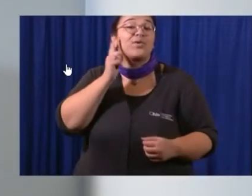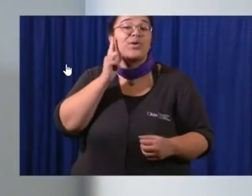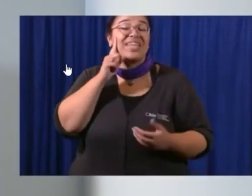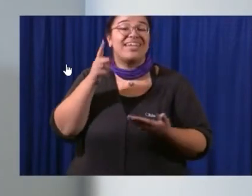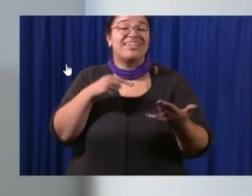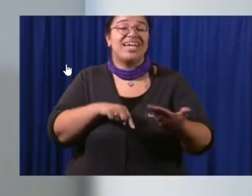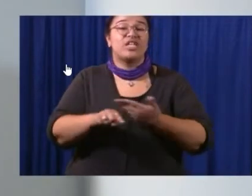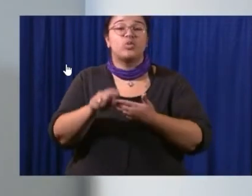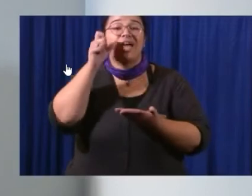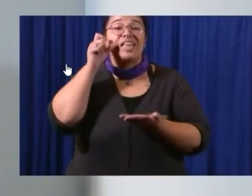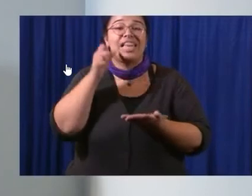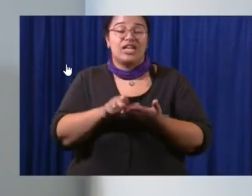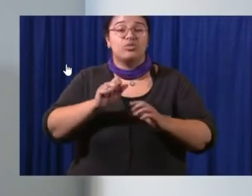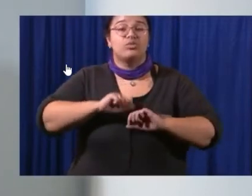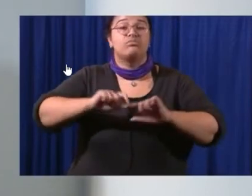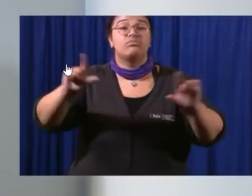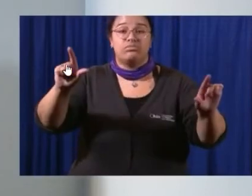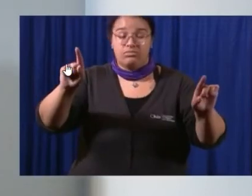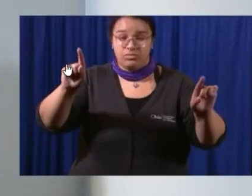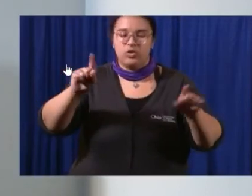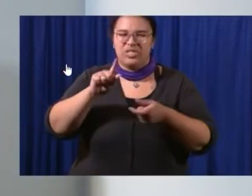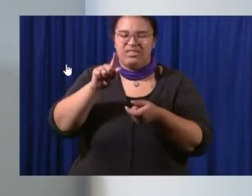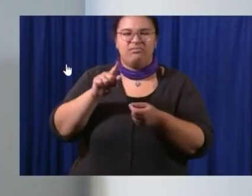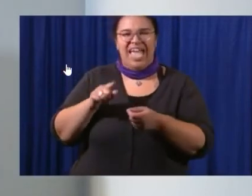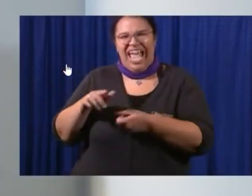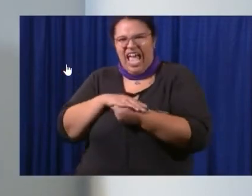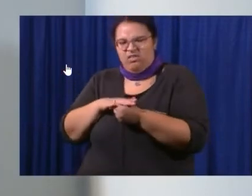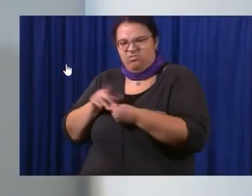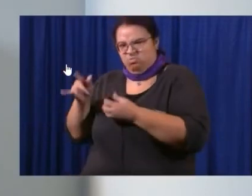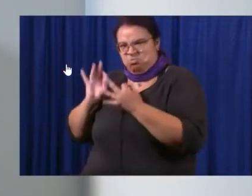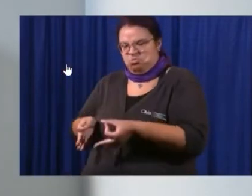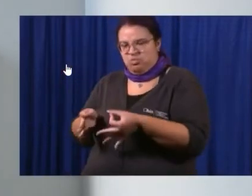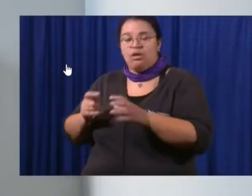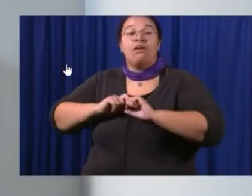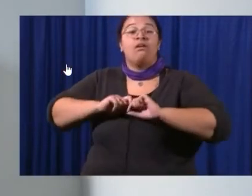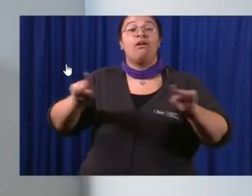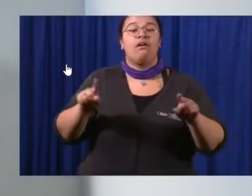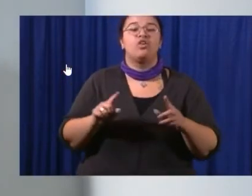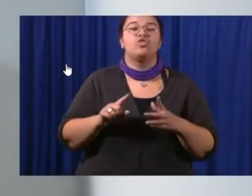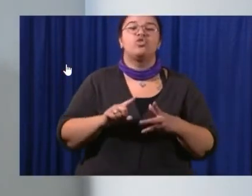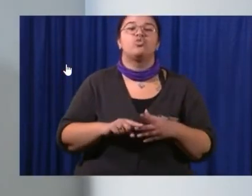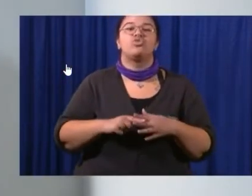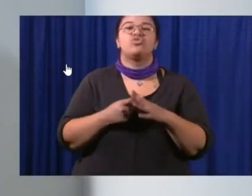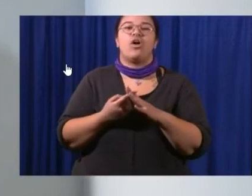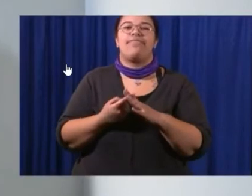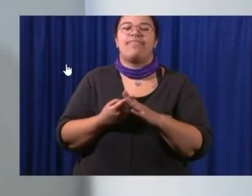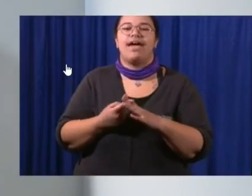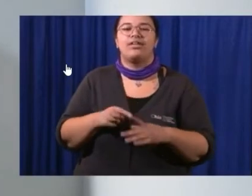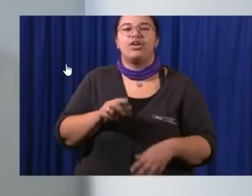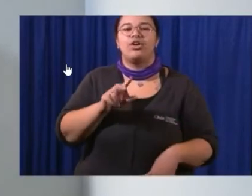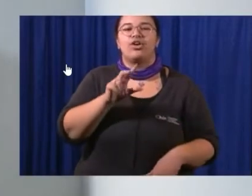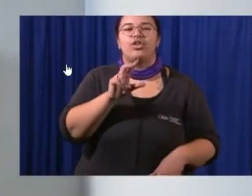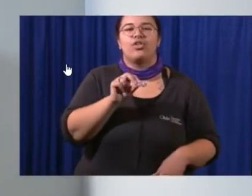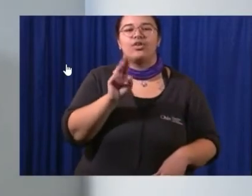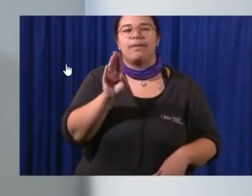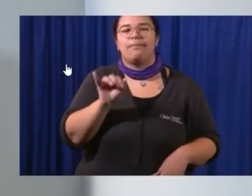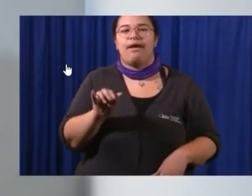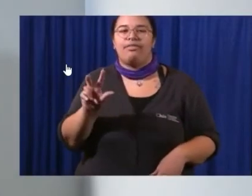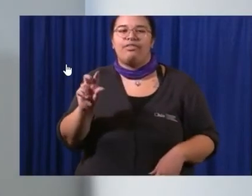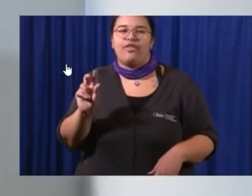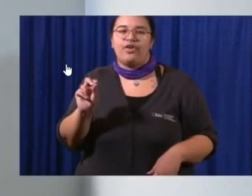households, to specific areas, to begin the process of that 30 by 30 antibody testing in